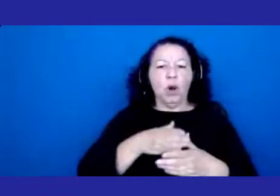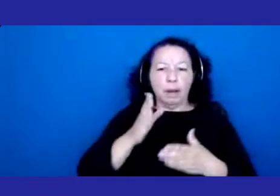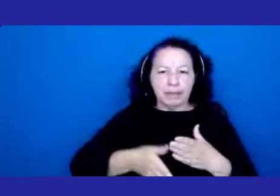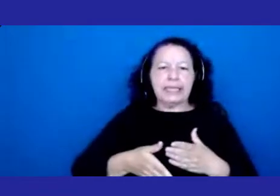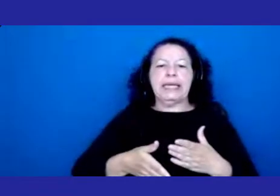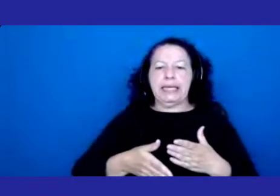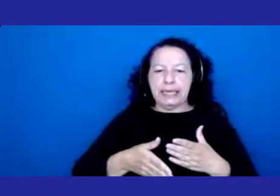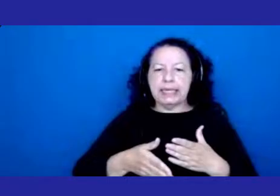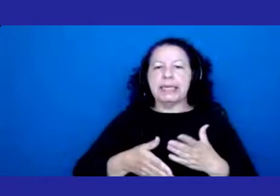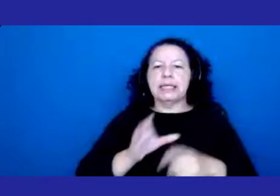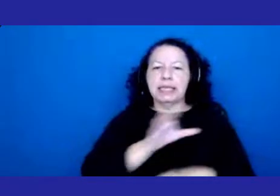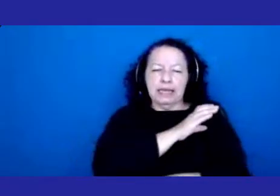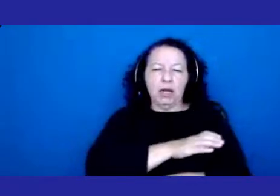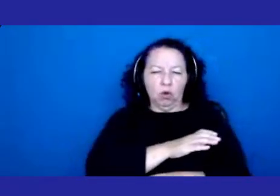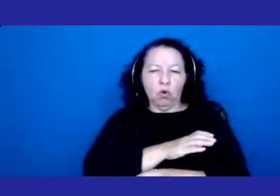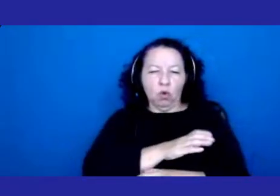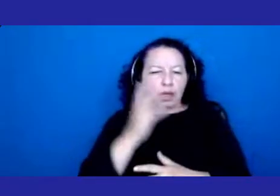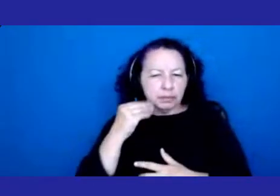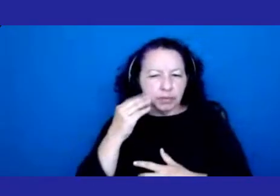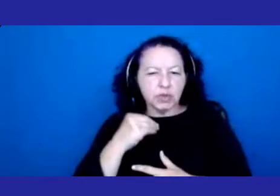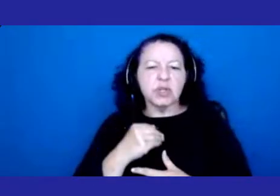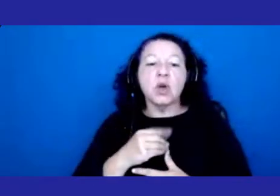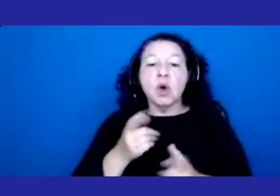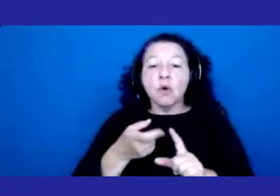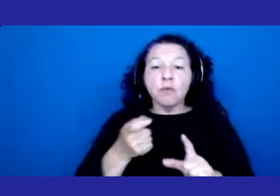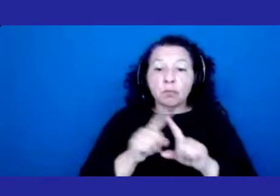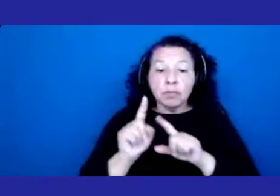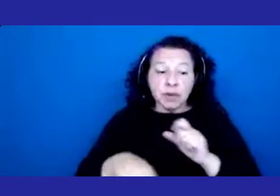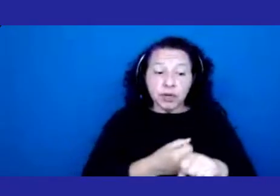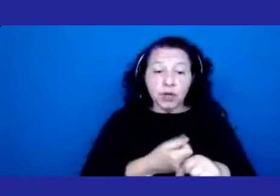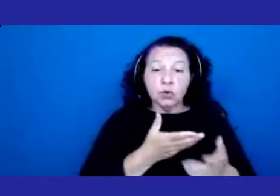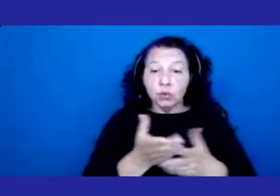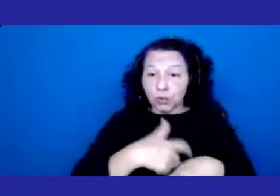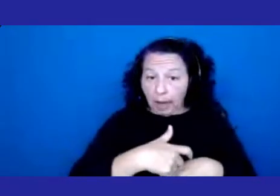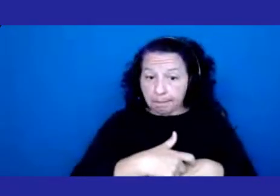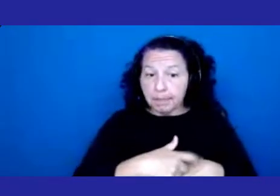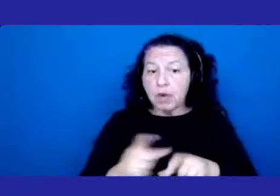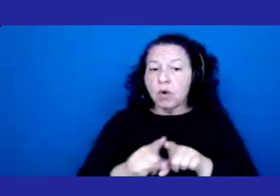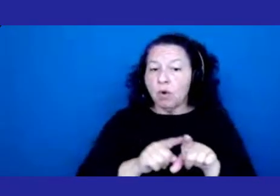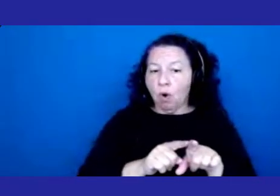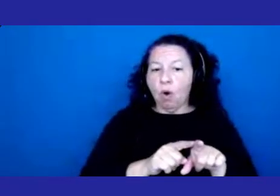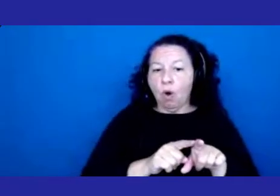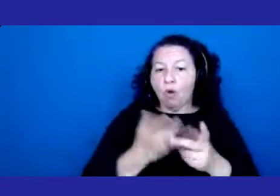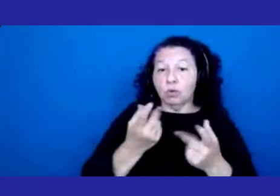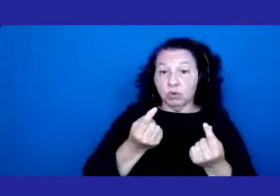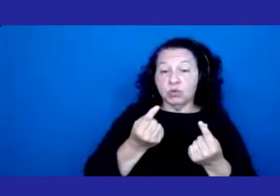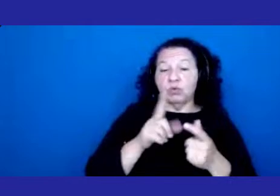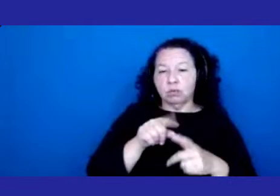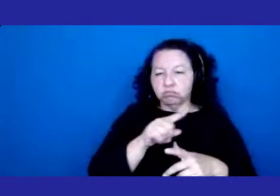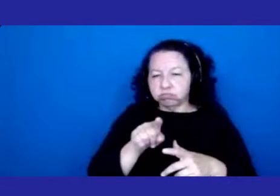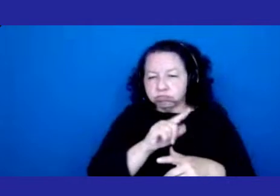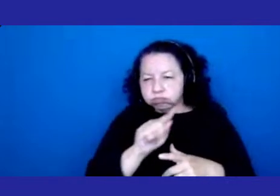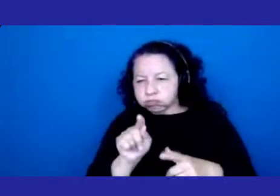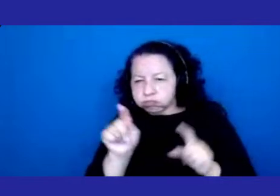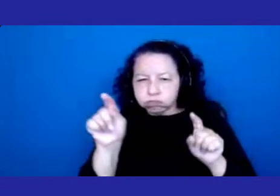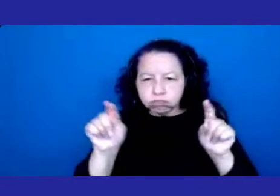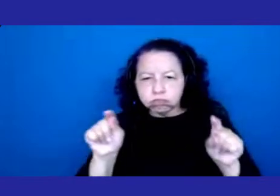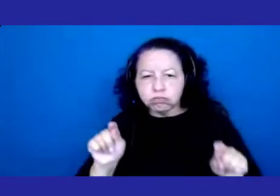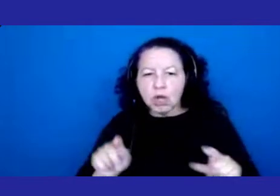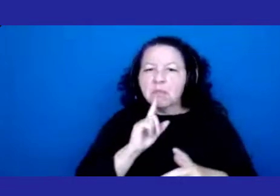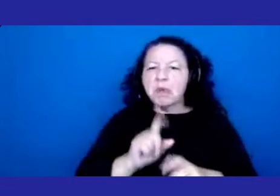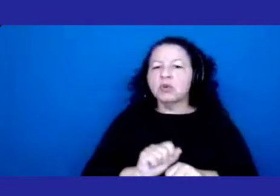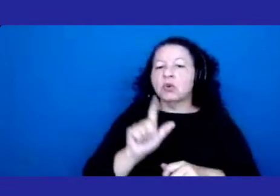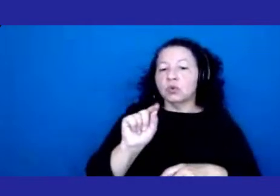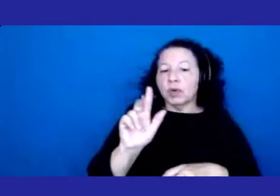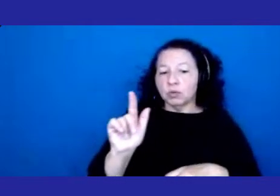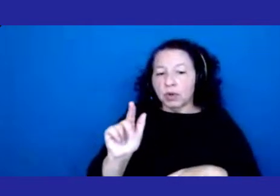across different years over time. And then we also stratified our 2023 data for any differences across age or facility or